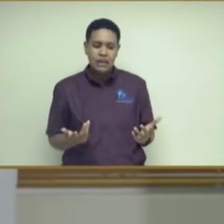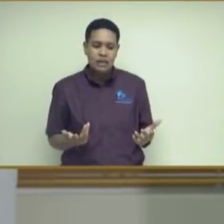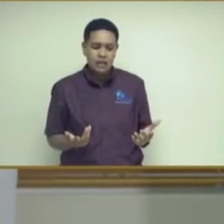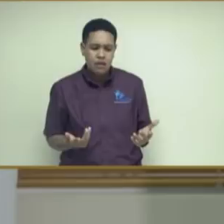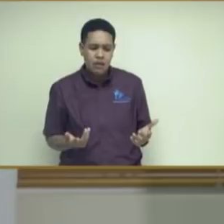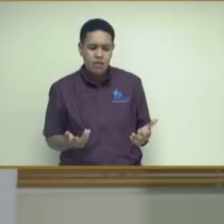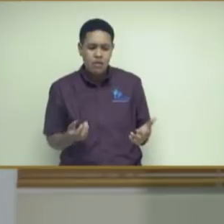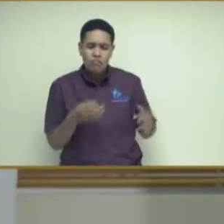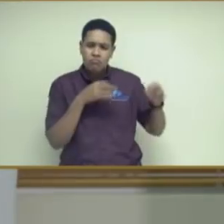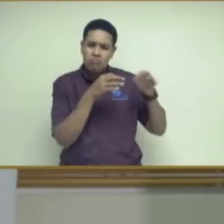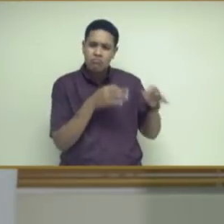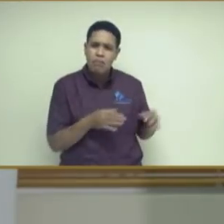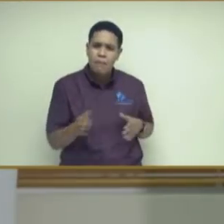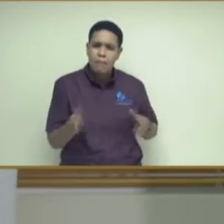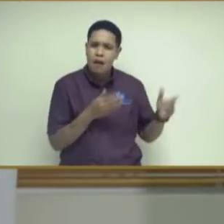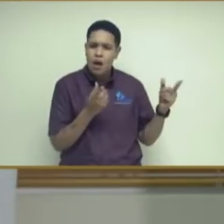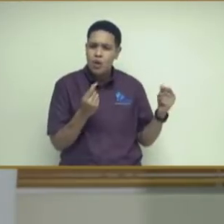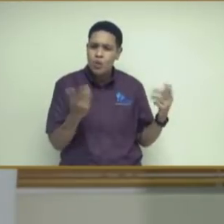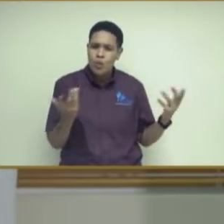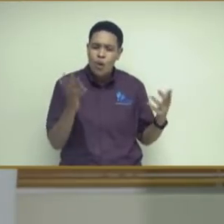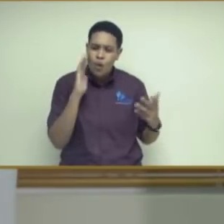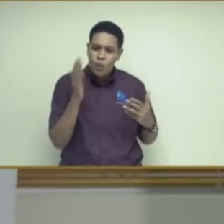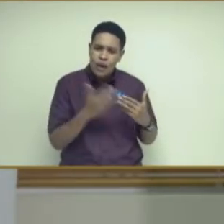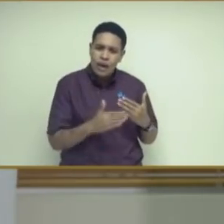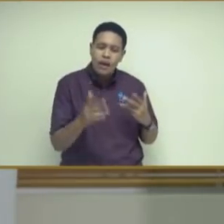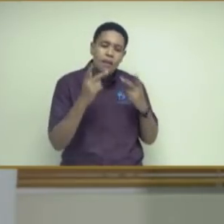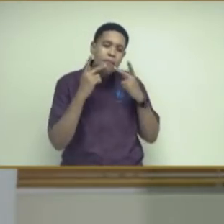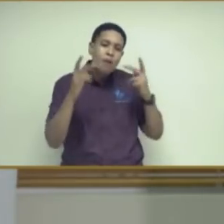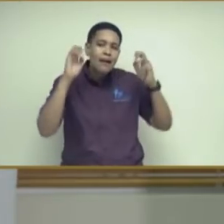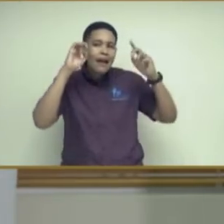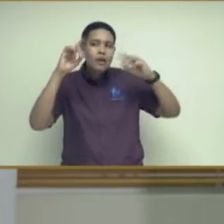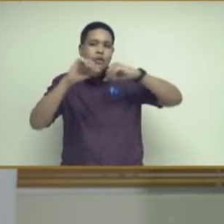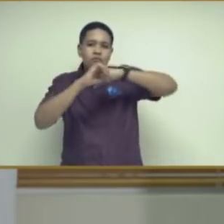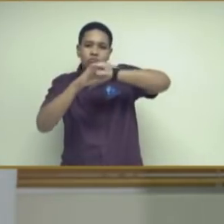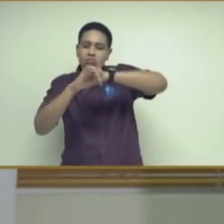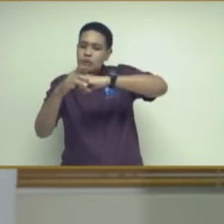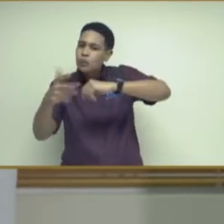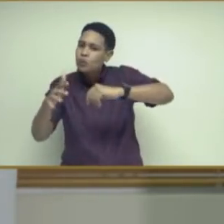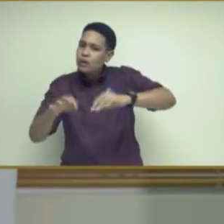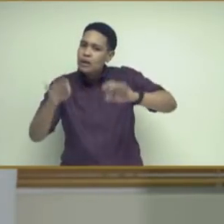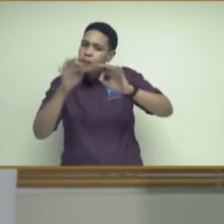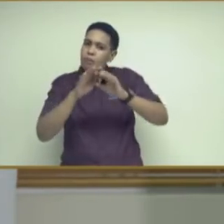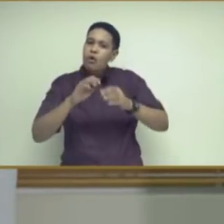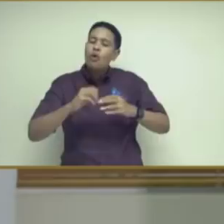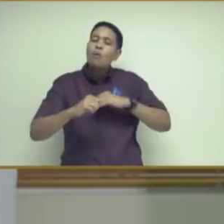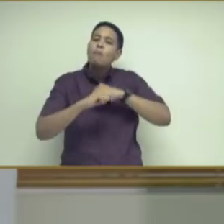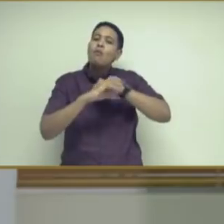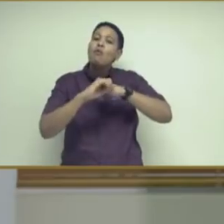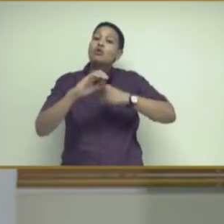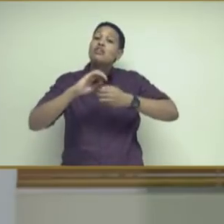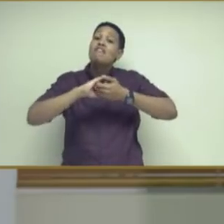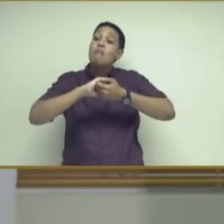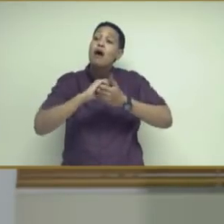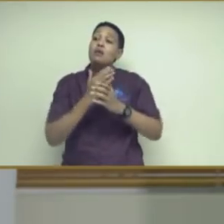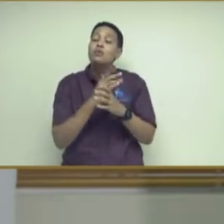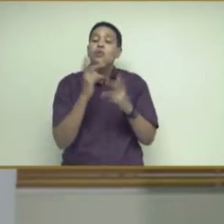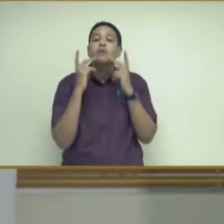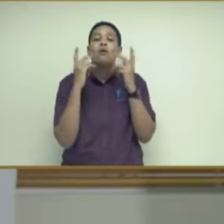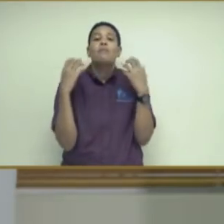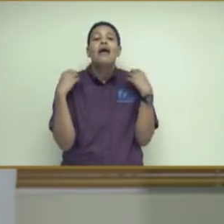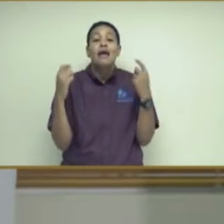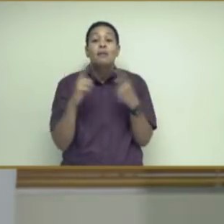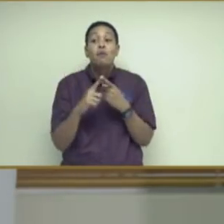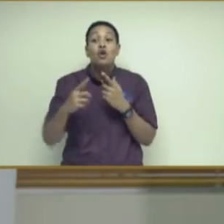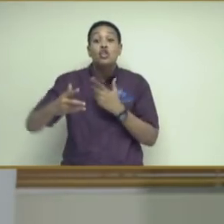or outlined a plan to do so. Public education being key, promotion of partnership between public health and the rest